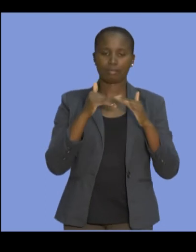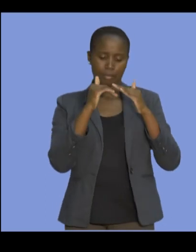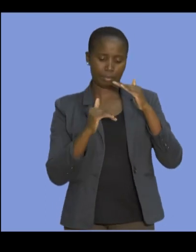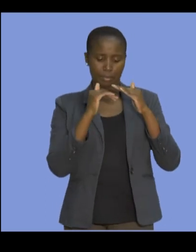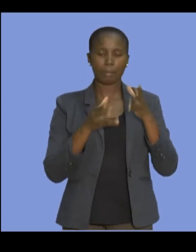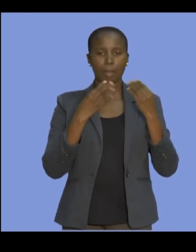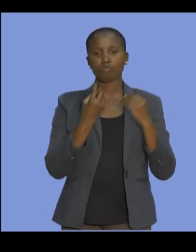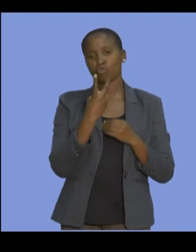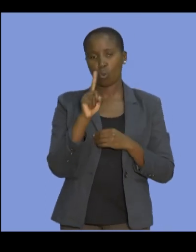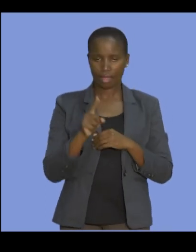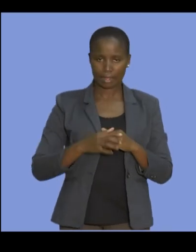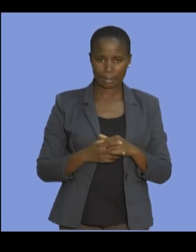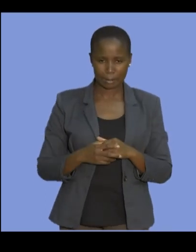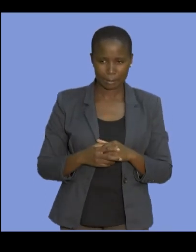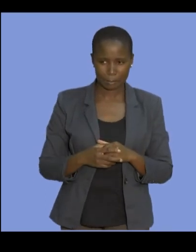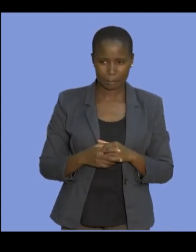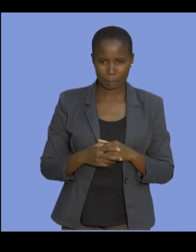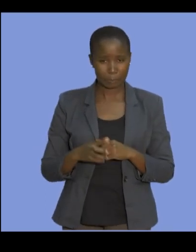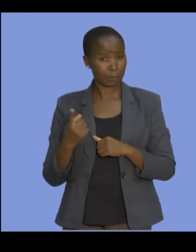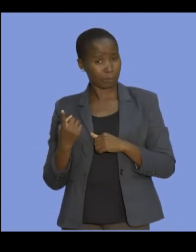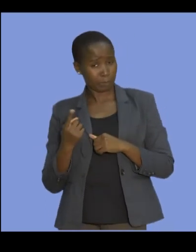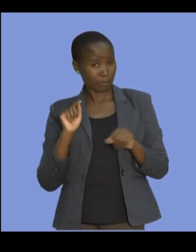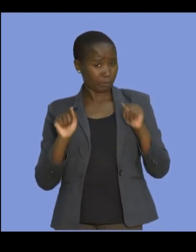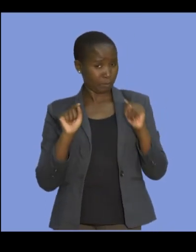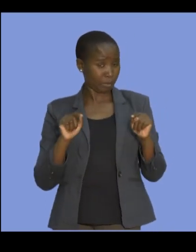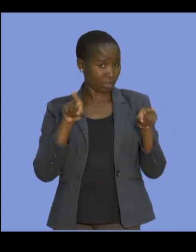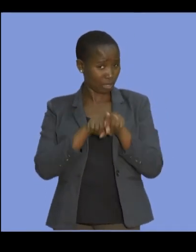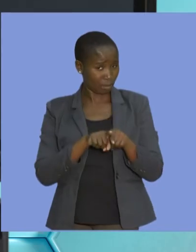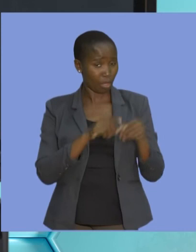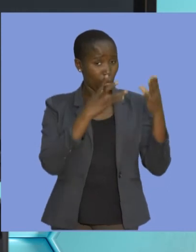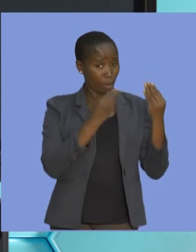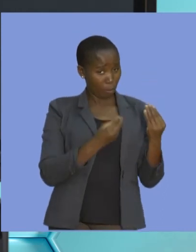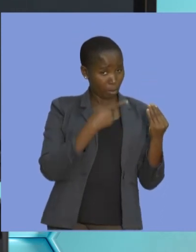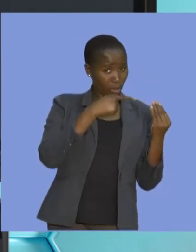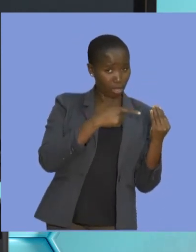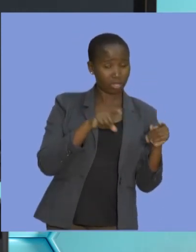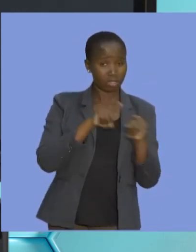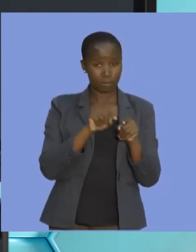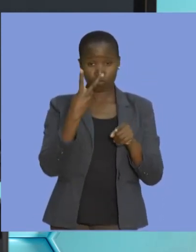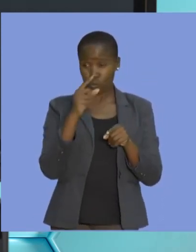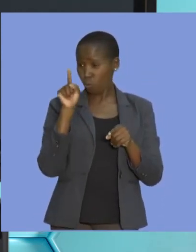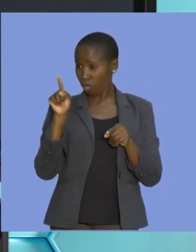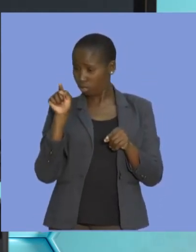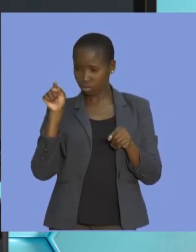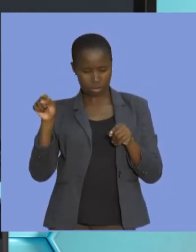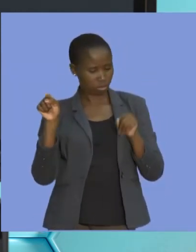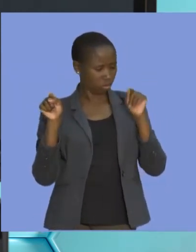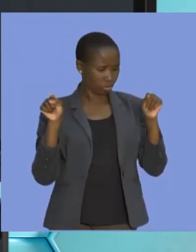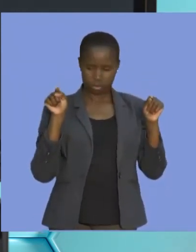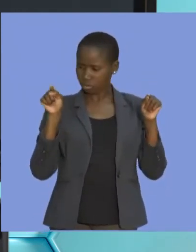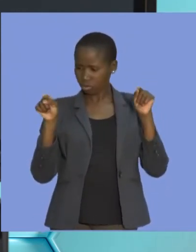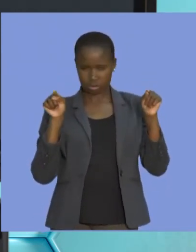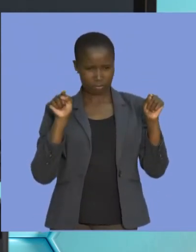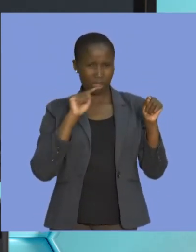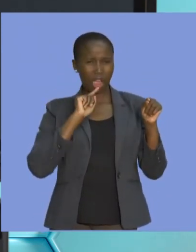21, it's the same as average. As the data set implies 21, I'm getting the same as the